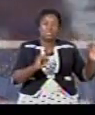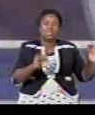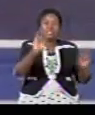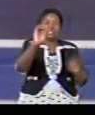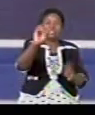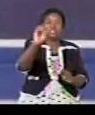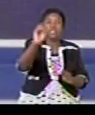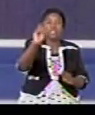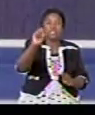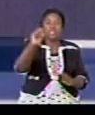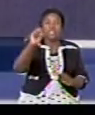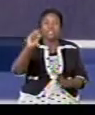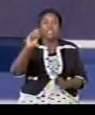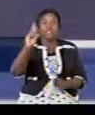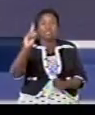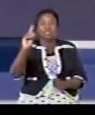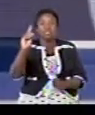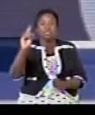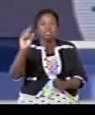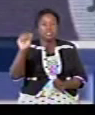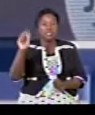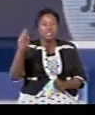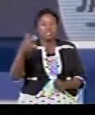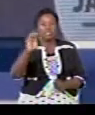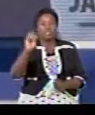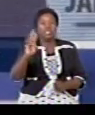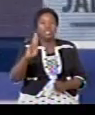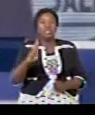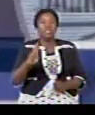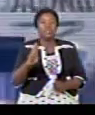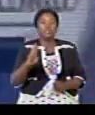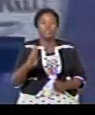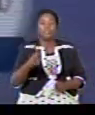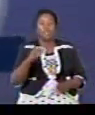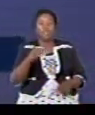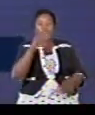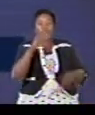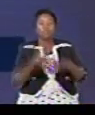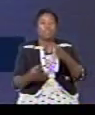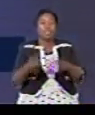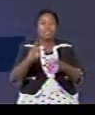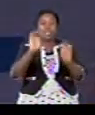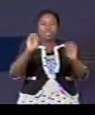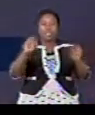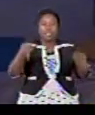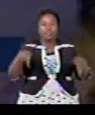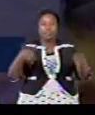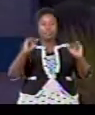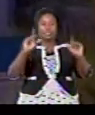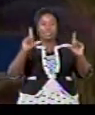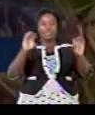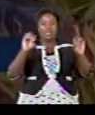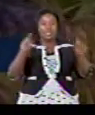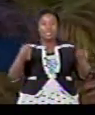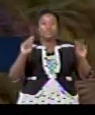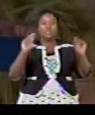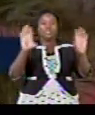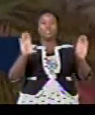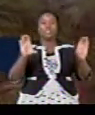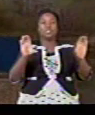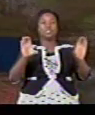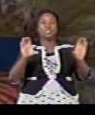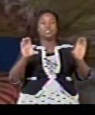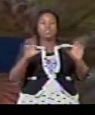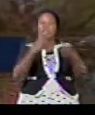epileptics emancipated. Somebody has epileptics, his life is endangered, and the epileptic